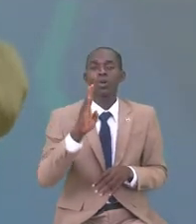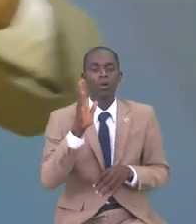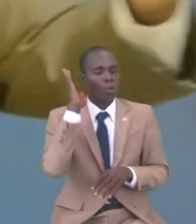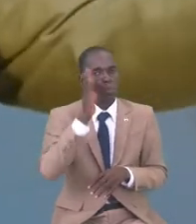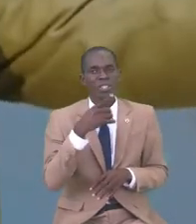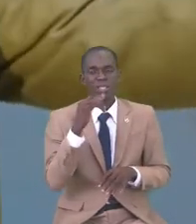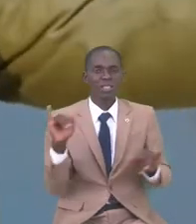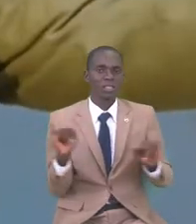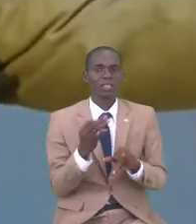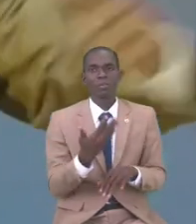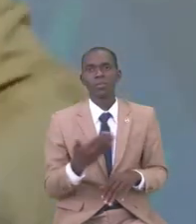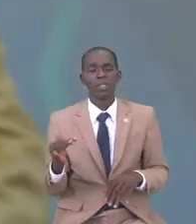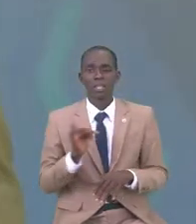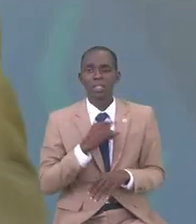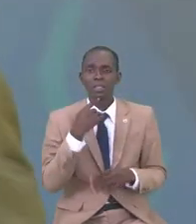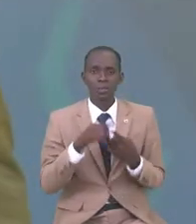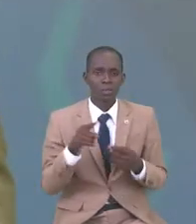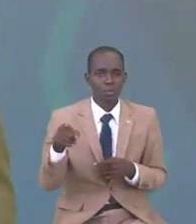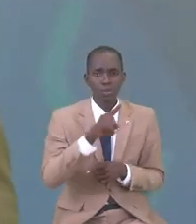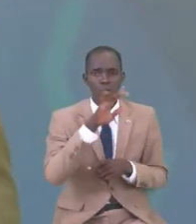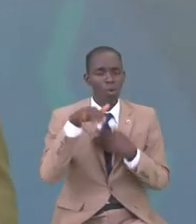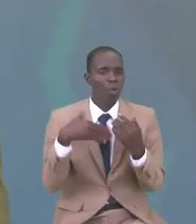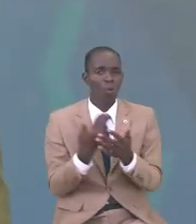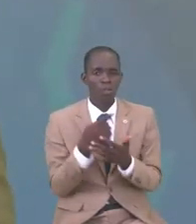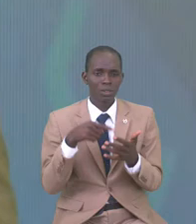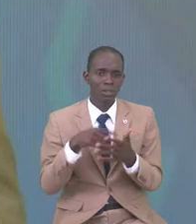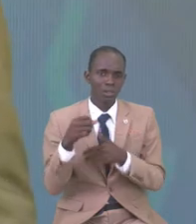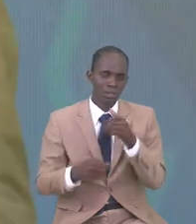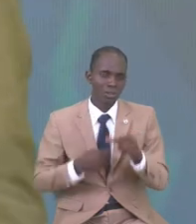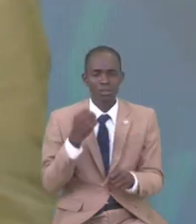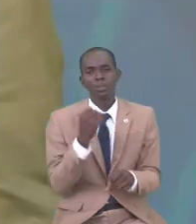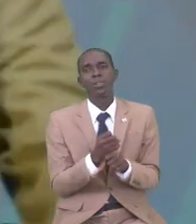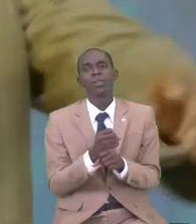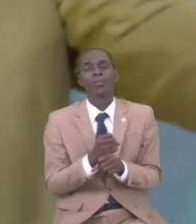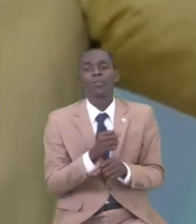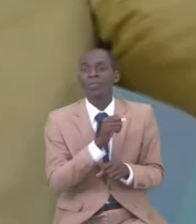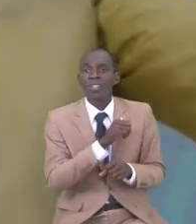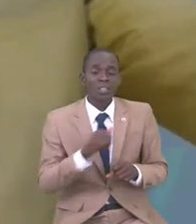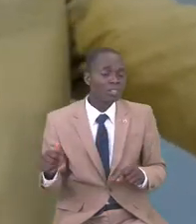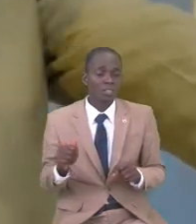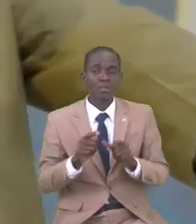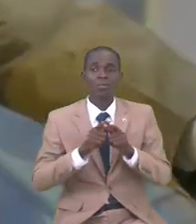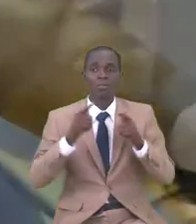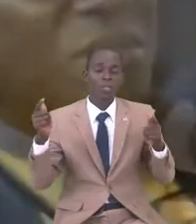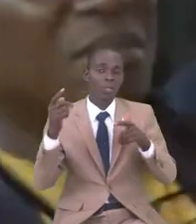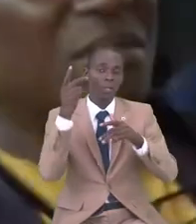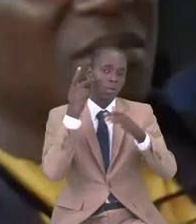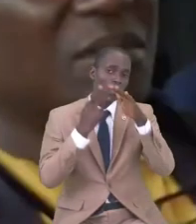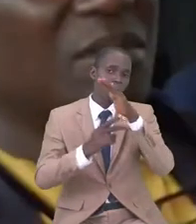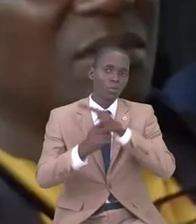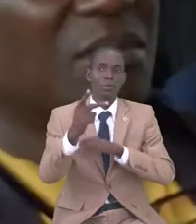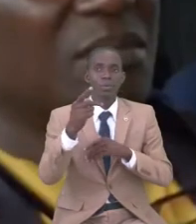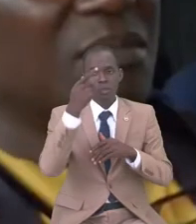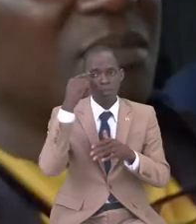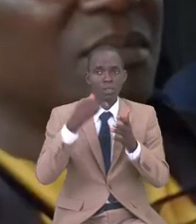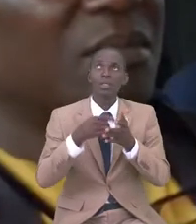tell you, all these years, a daring prophecy, because it came from God, it will not